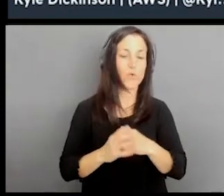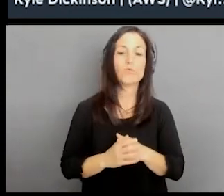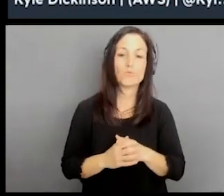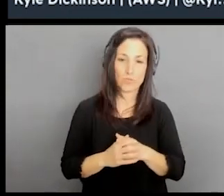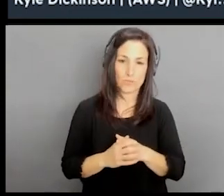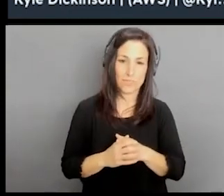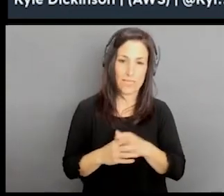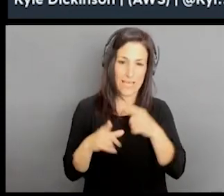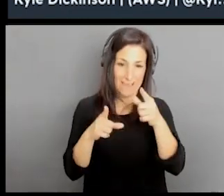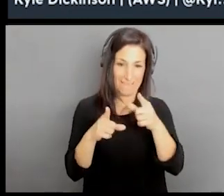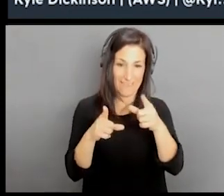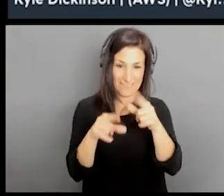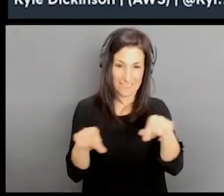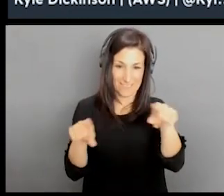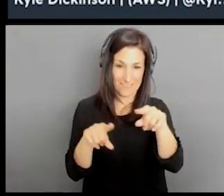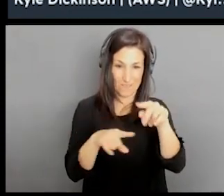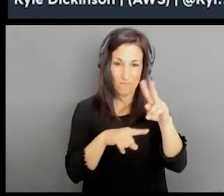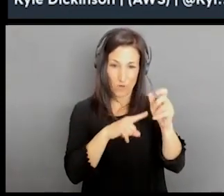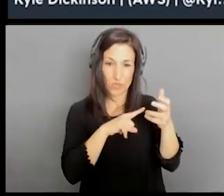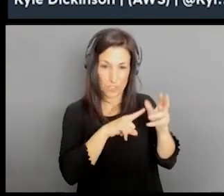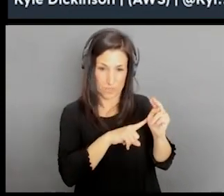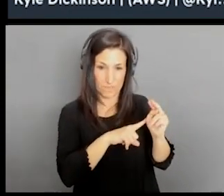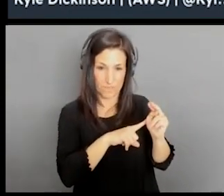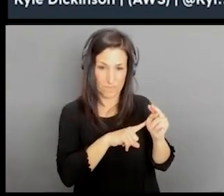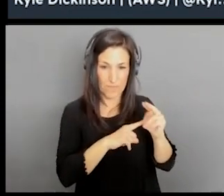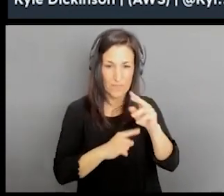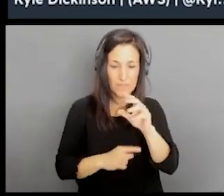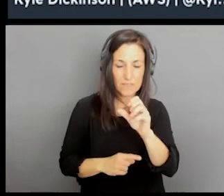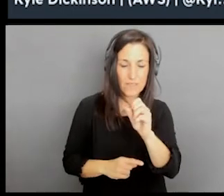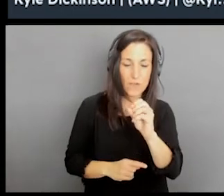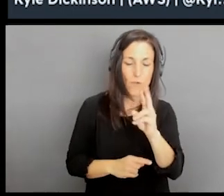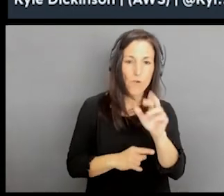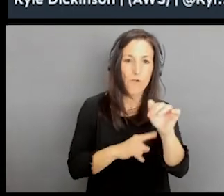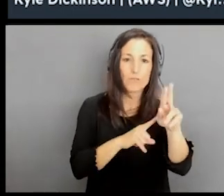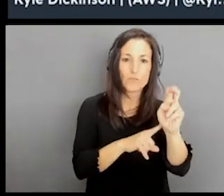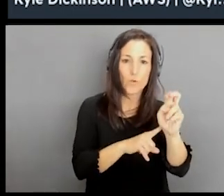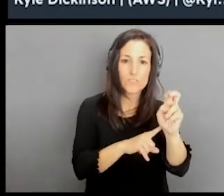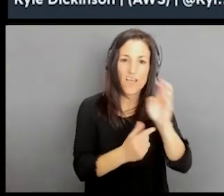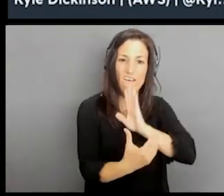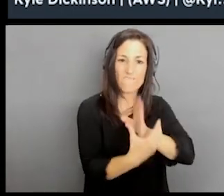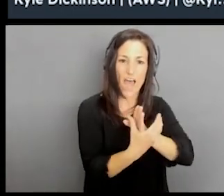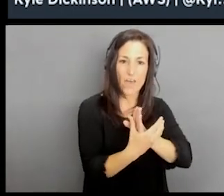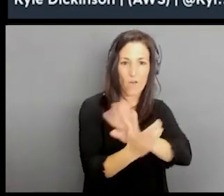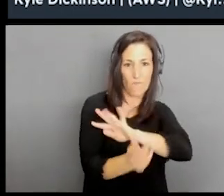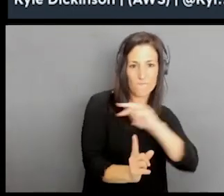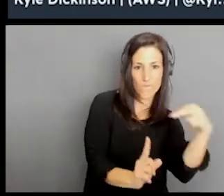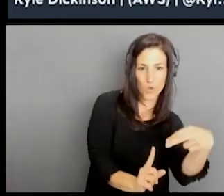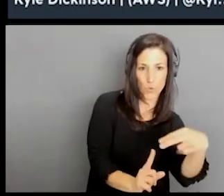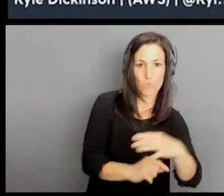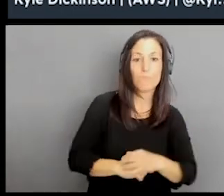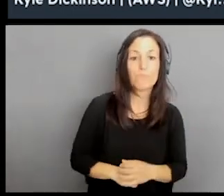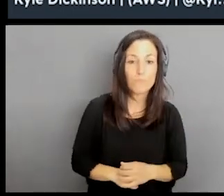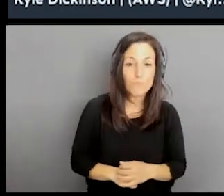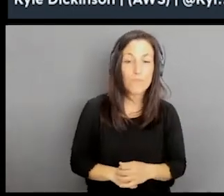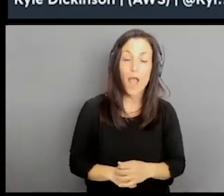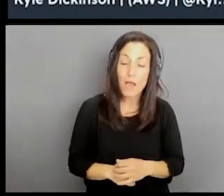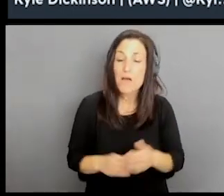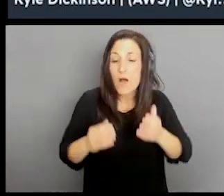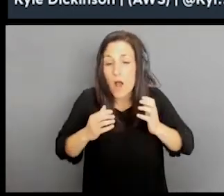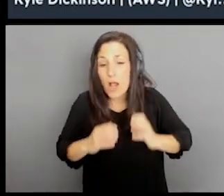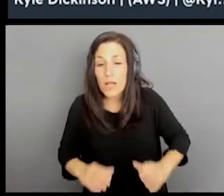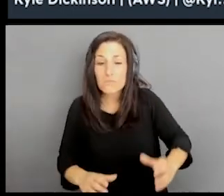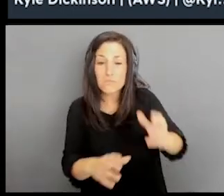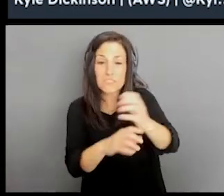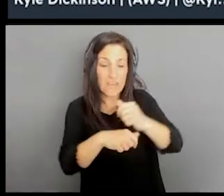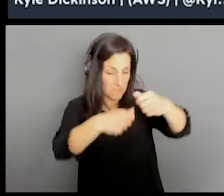is the source file view. So, customers after kind of getting this inventory kind of zoomed